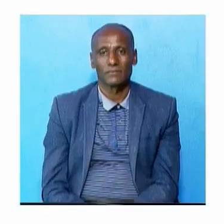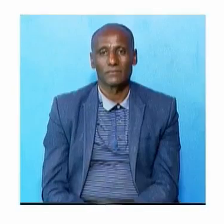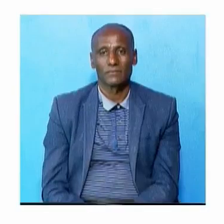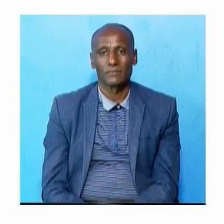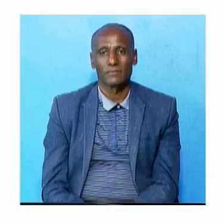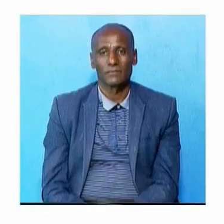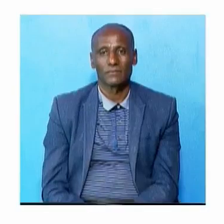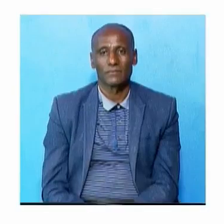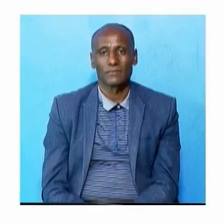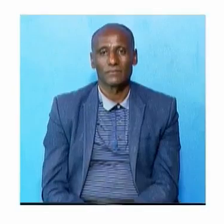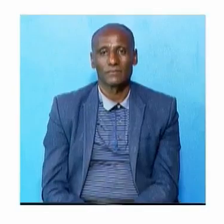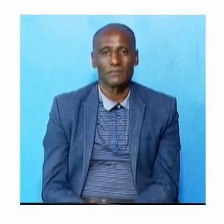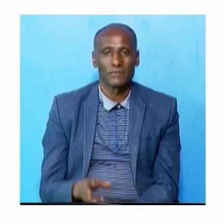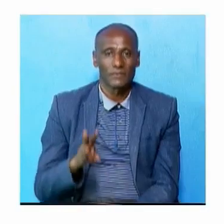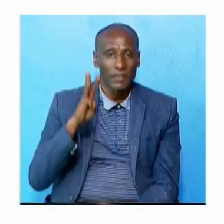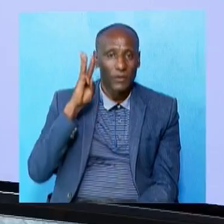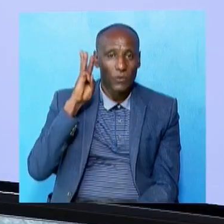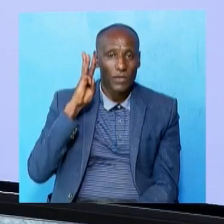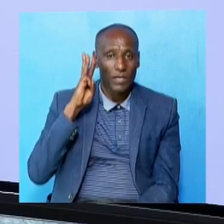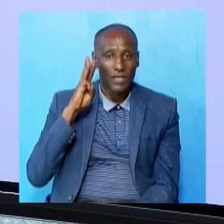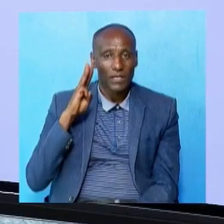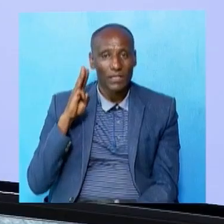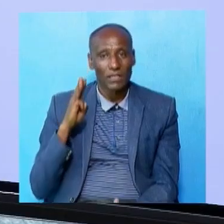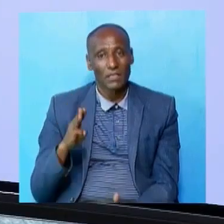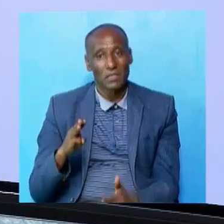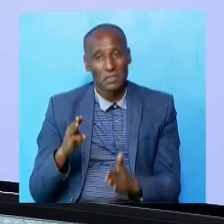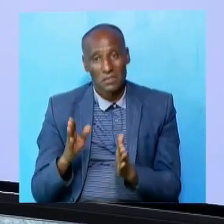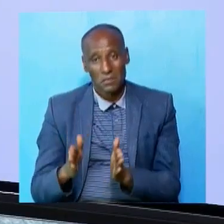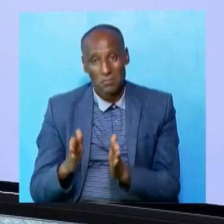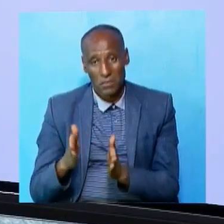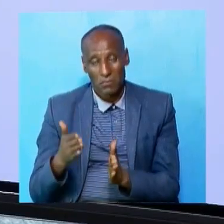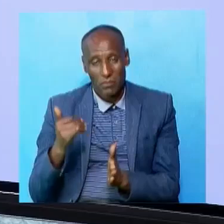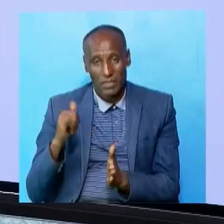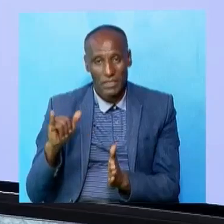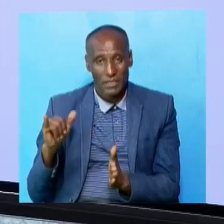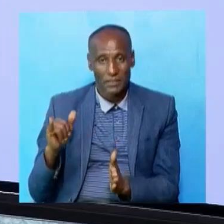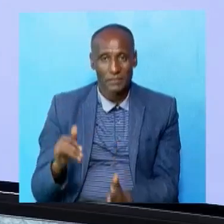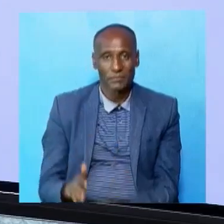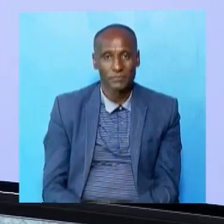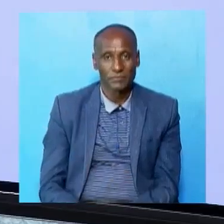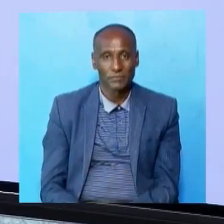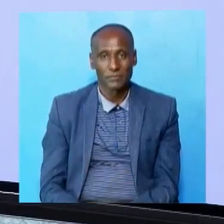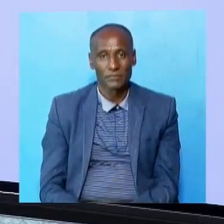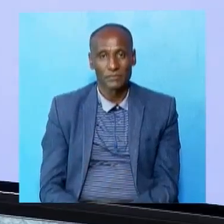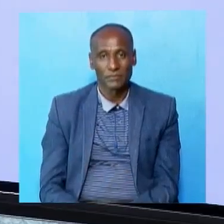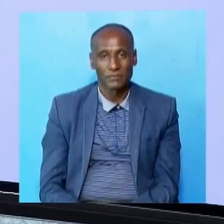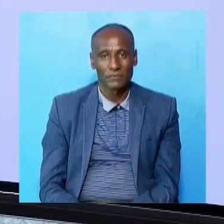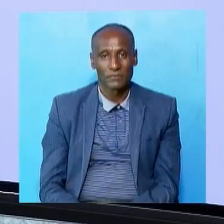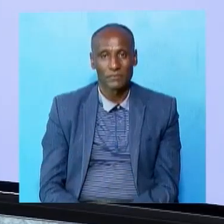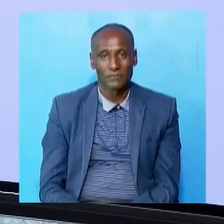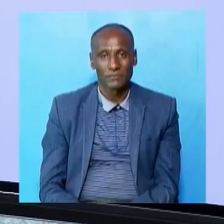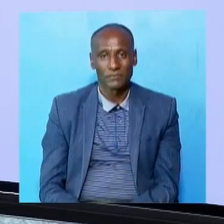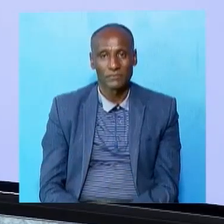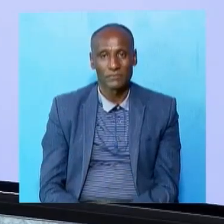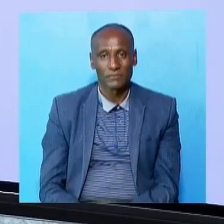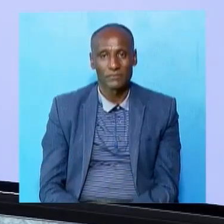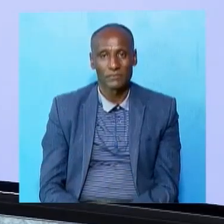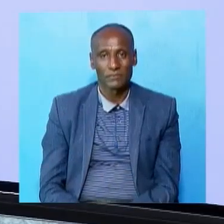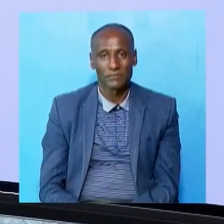If you can say they were preparing, then it is very simple to come to the first one. What is that?